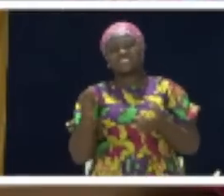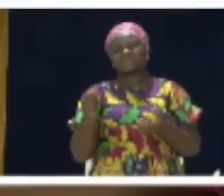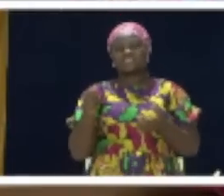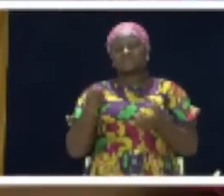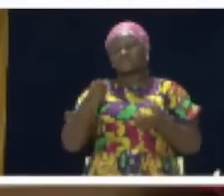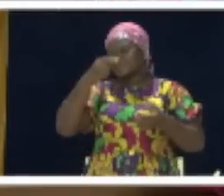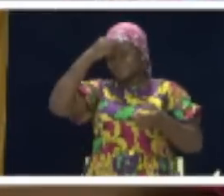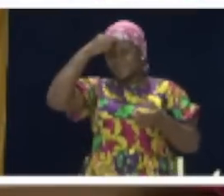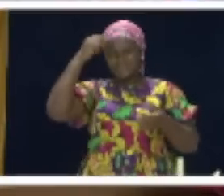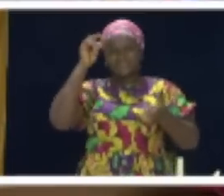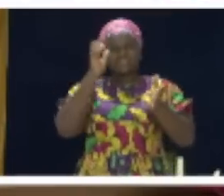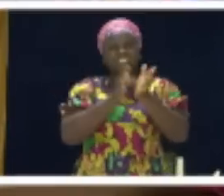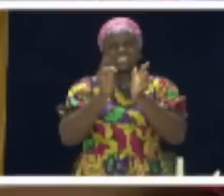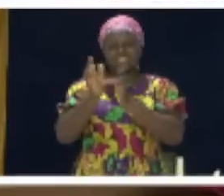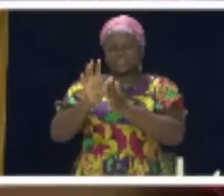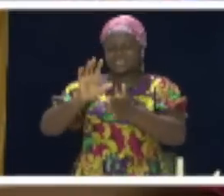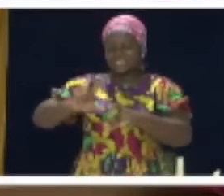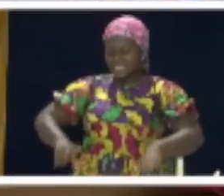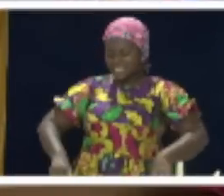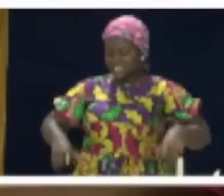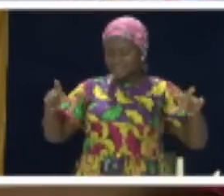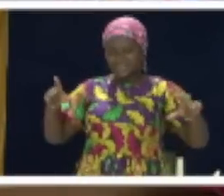Because Jesus lives.